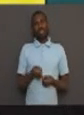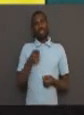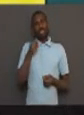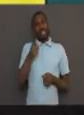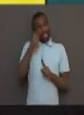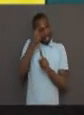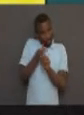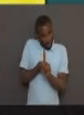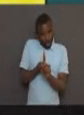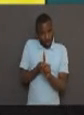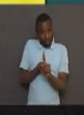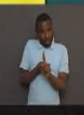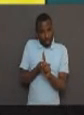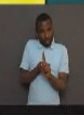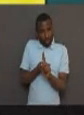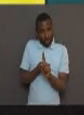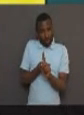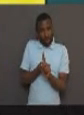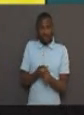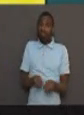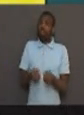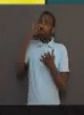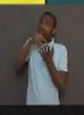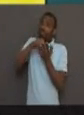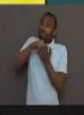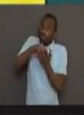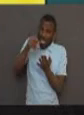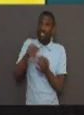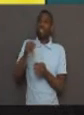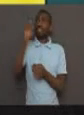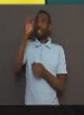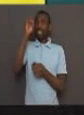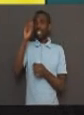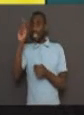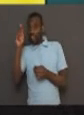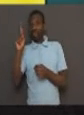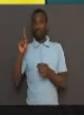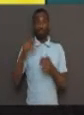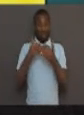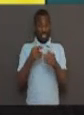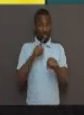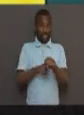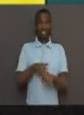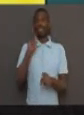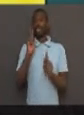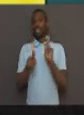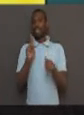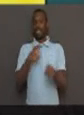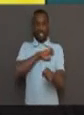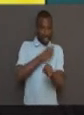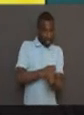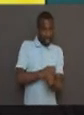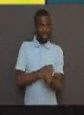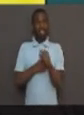speeds. When the temperature reaches many millions of degrees